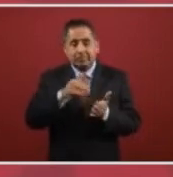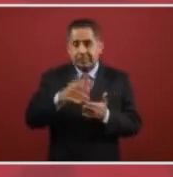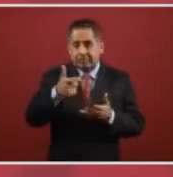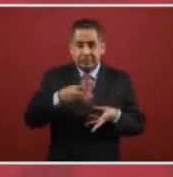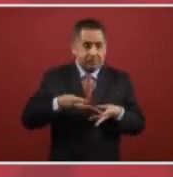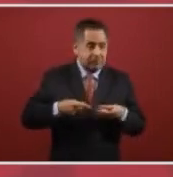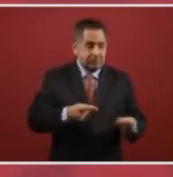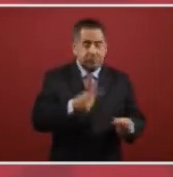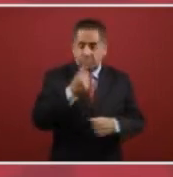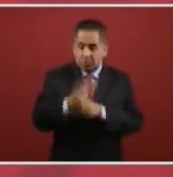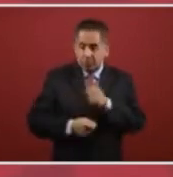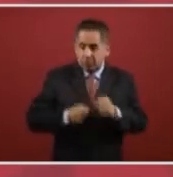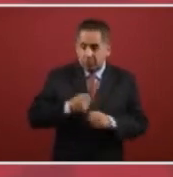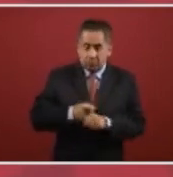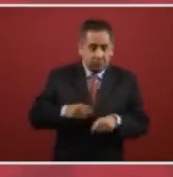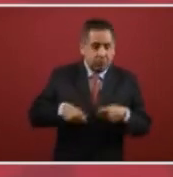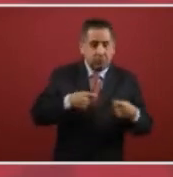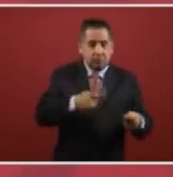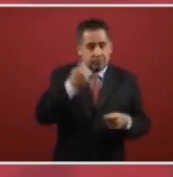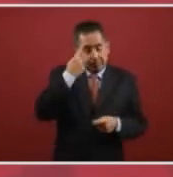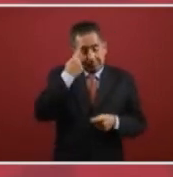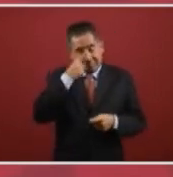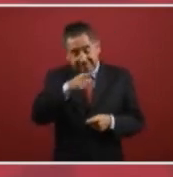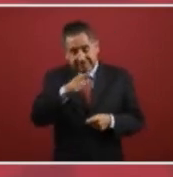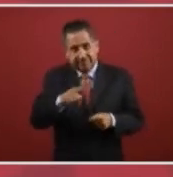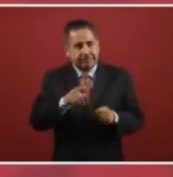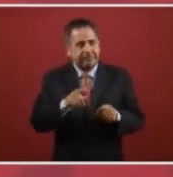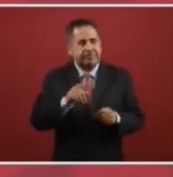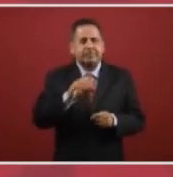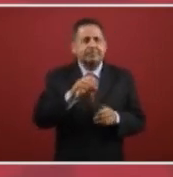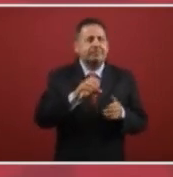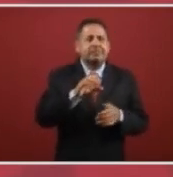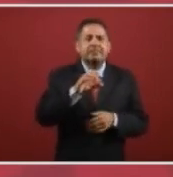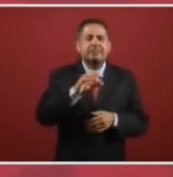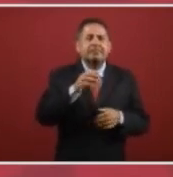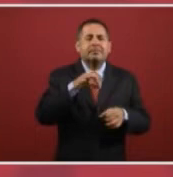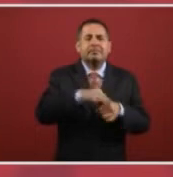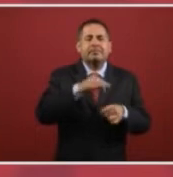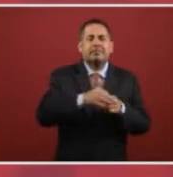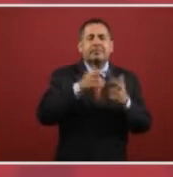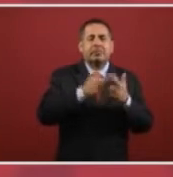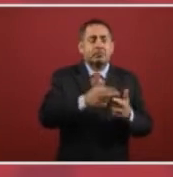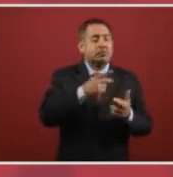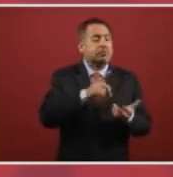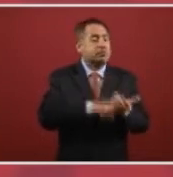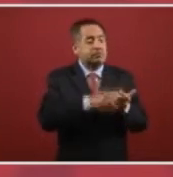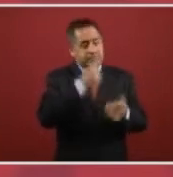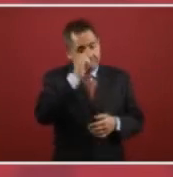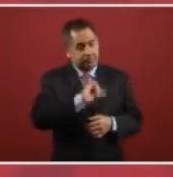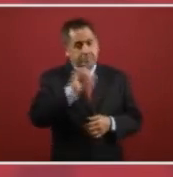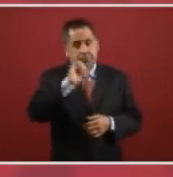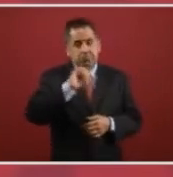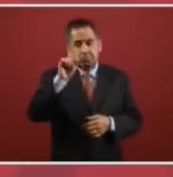spend 5,000 million pesos to maintain special boxes of savings to benefit